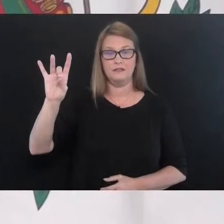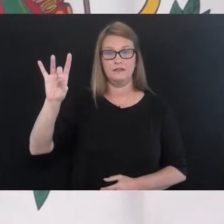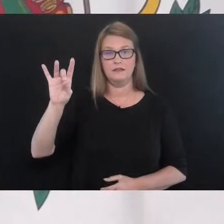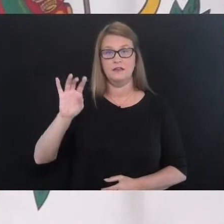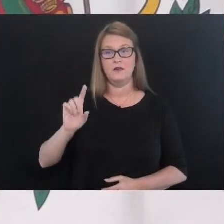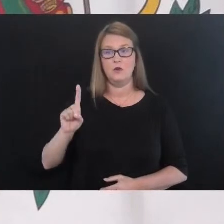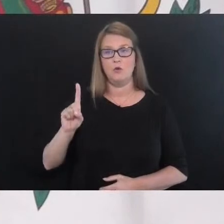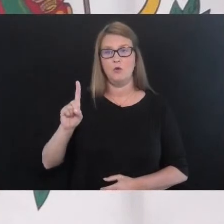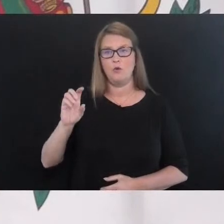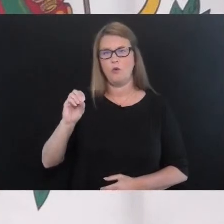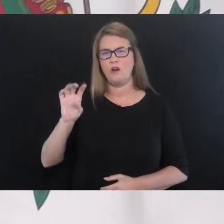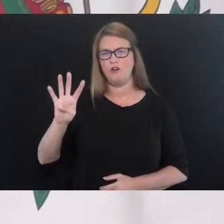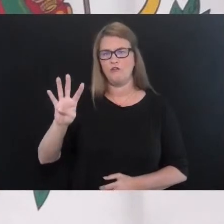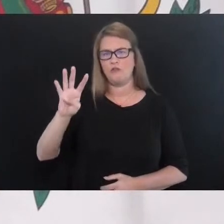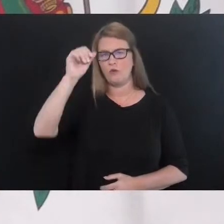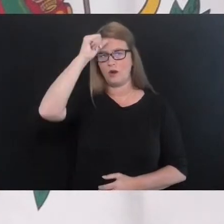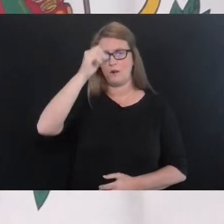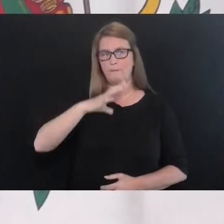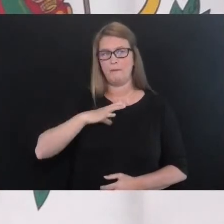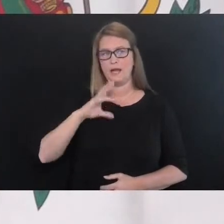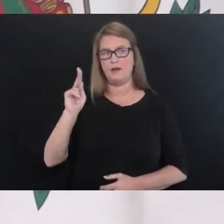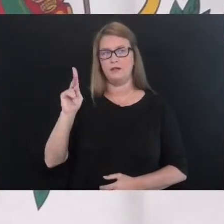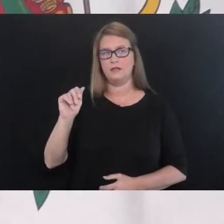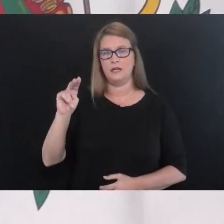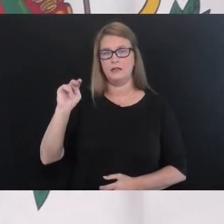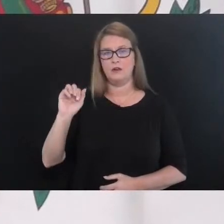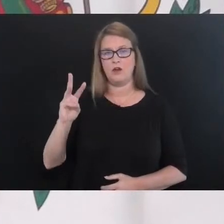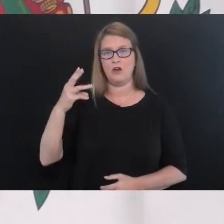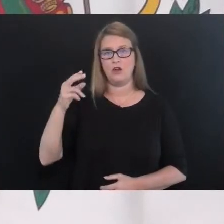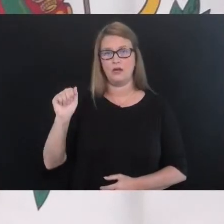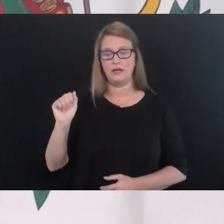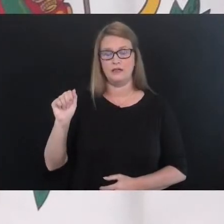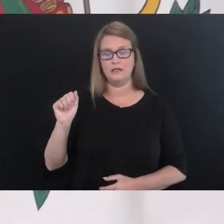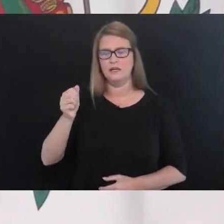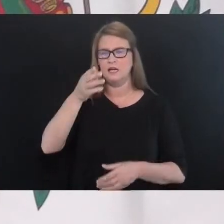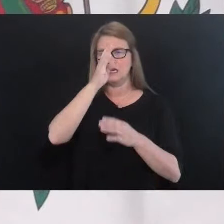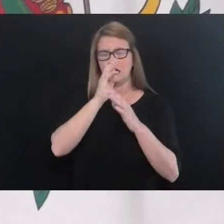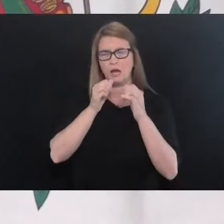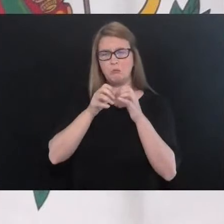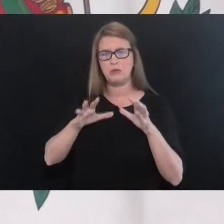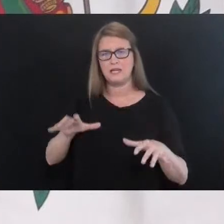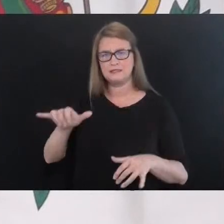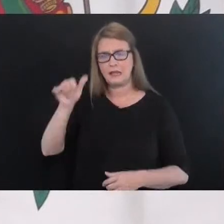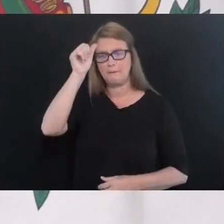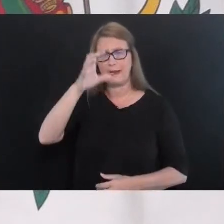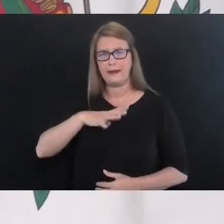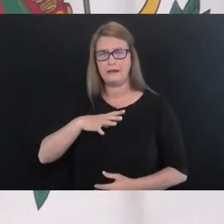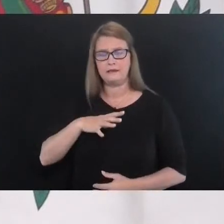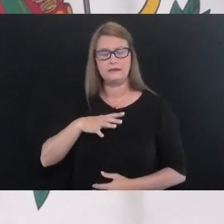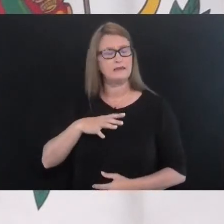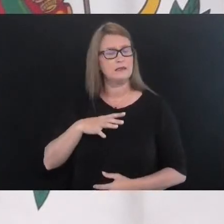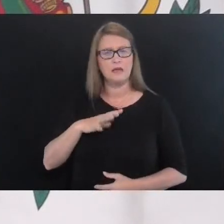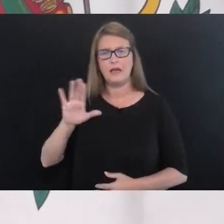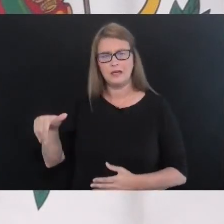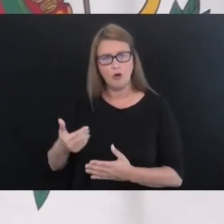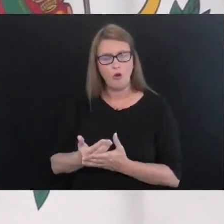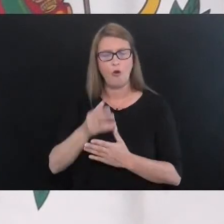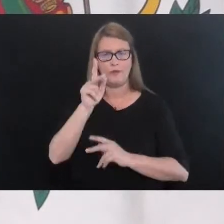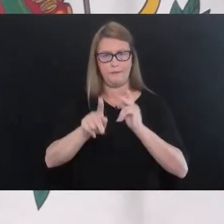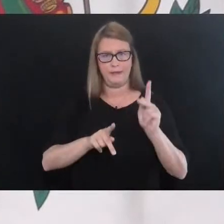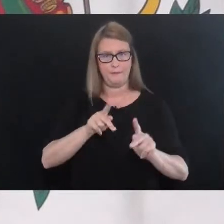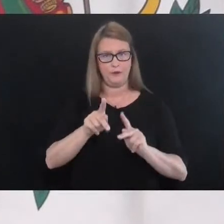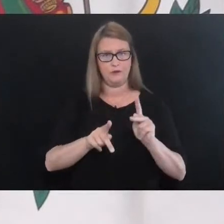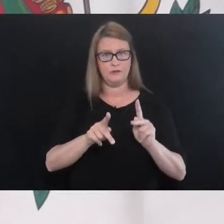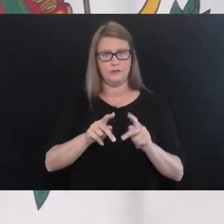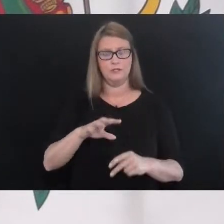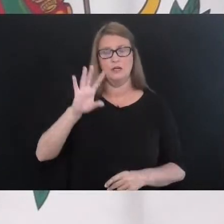a 104-year-old male from Kanawha County. And God bless this man in every way and all these people.